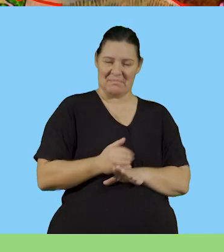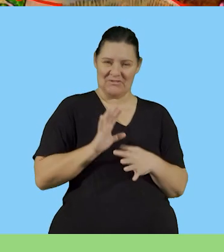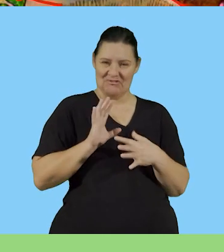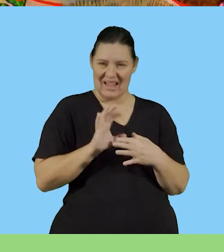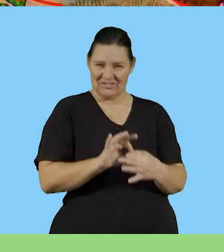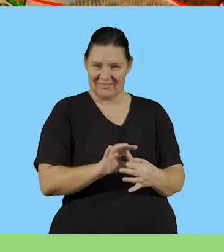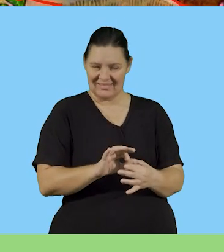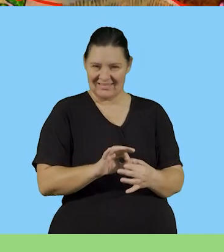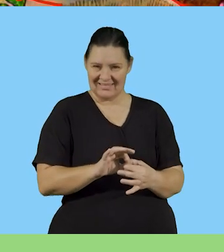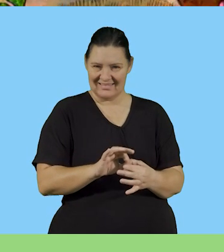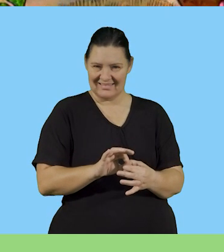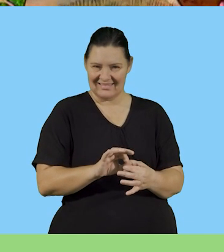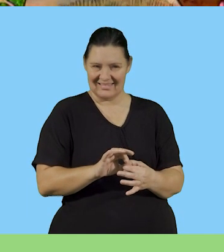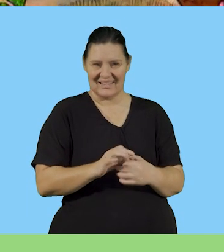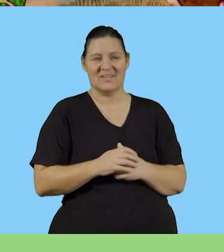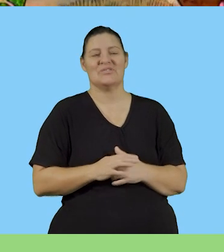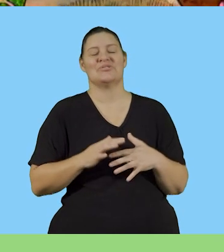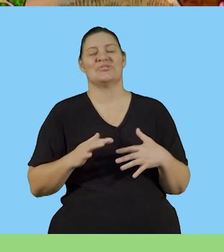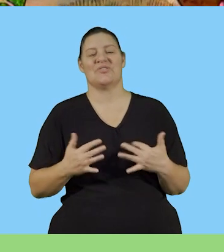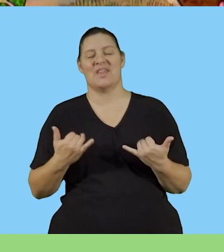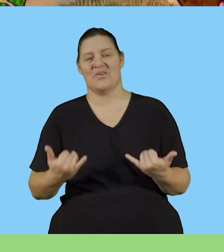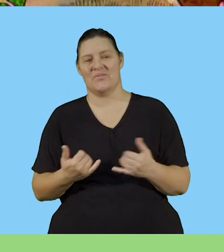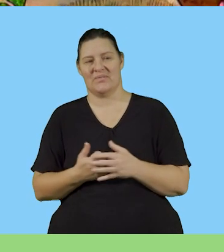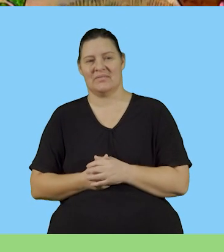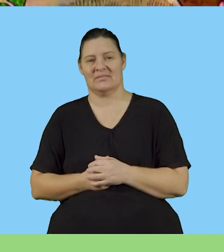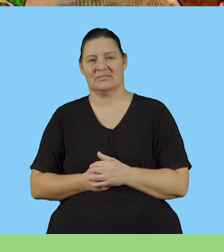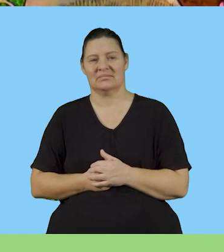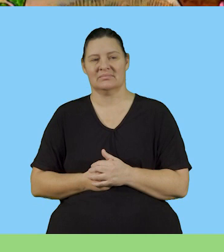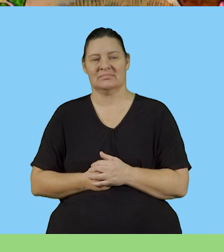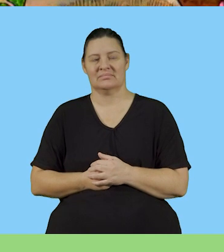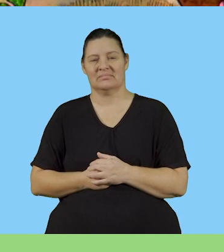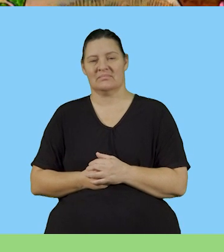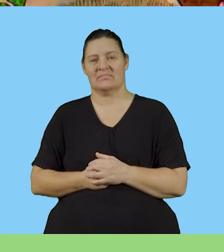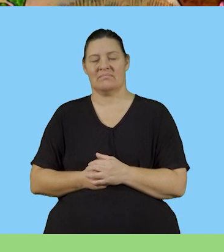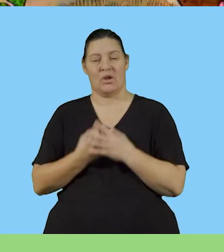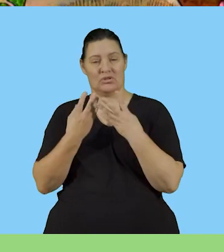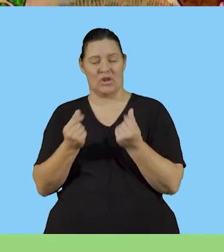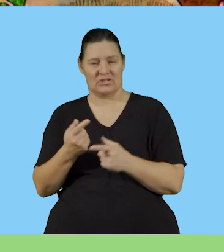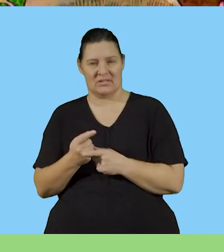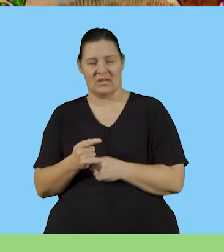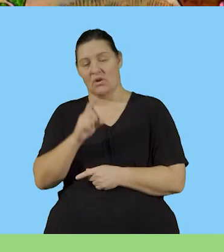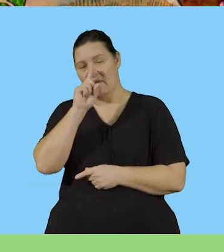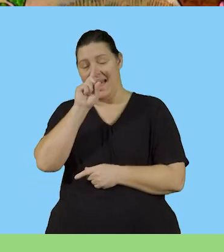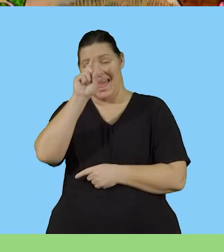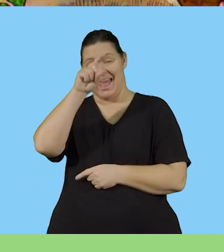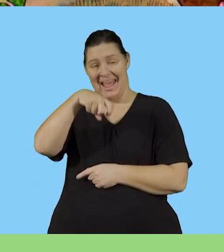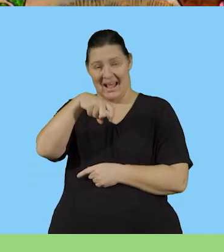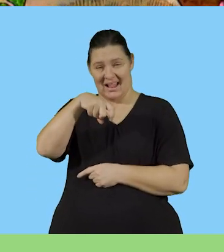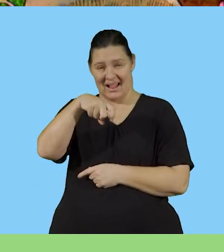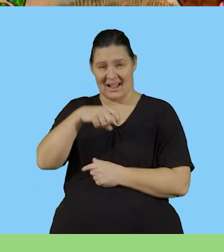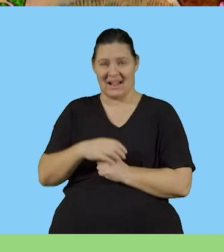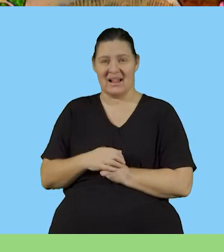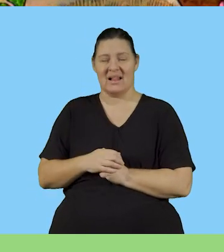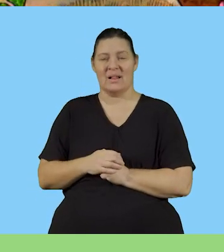the relationship between the two. So we are going to move on to our solution. So for the solution